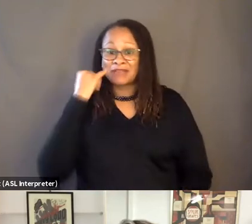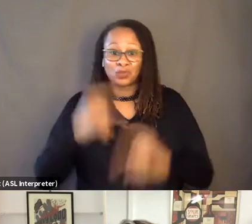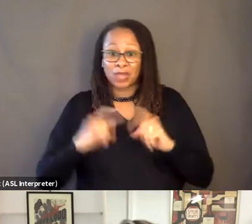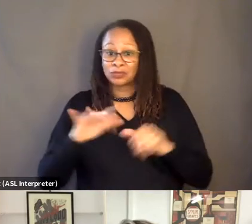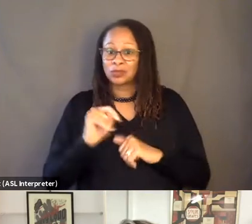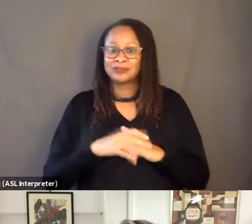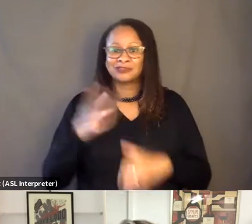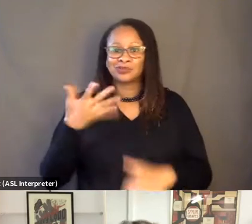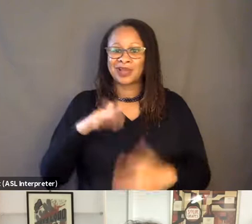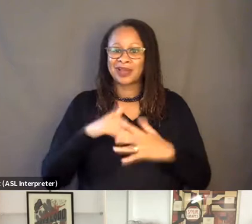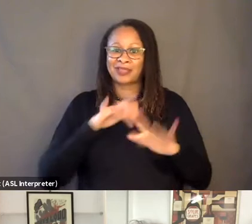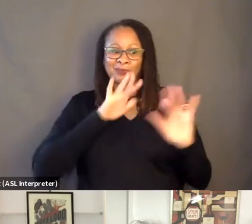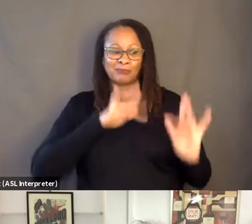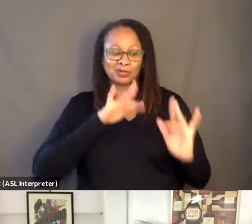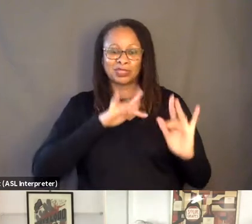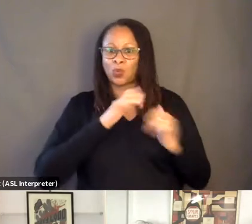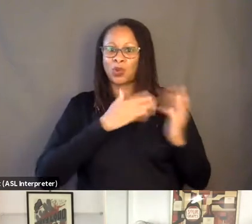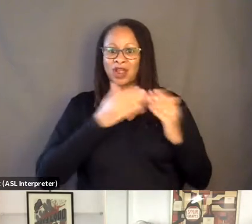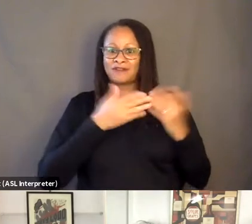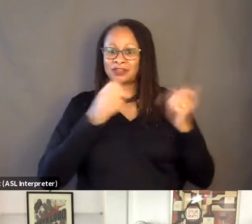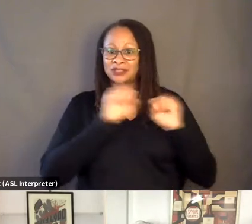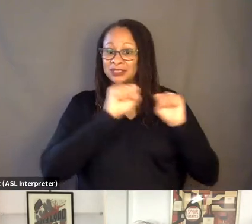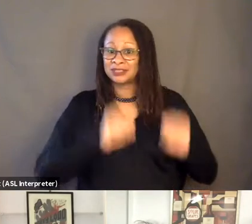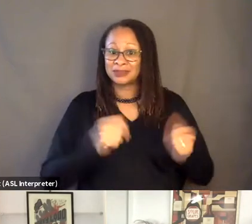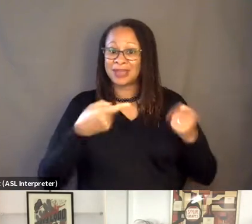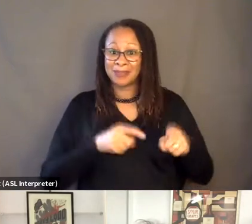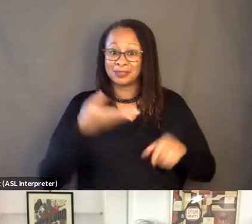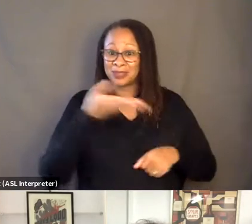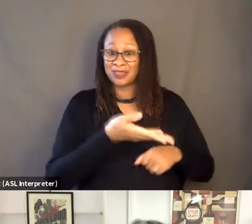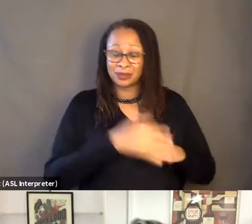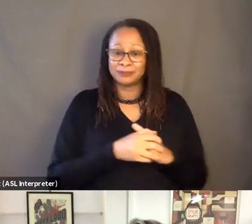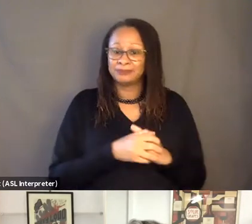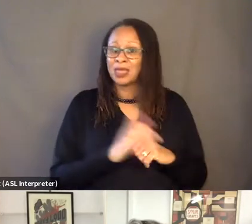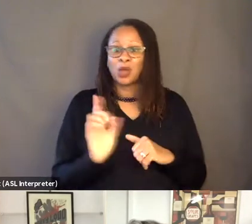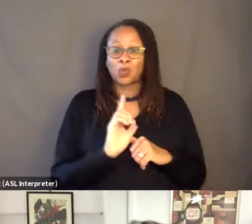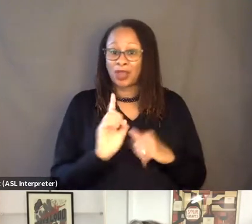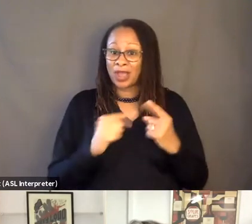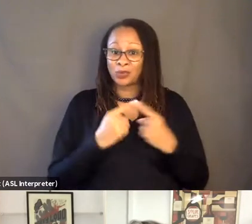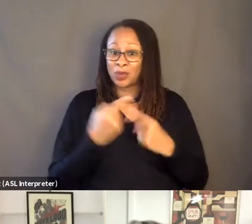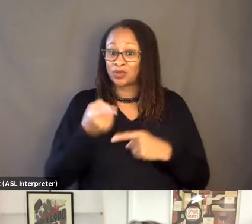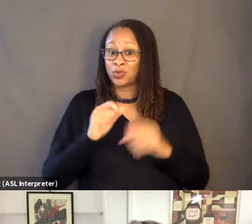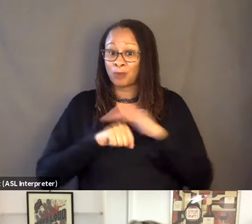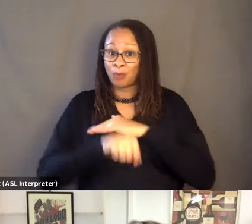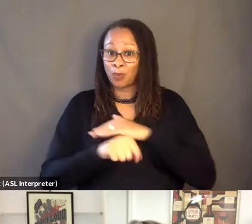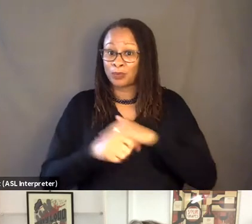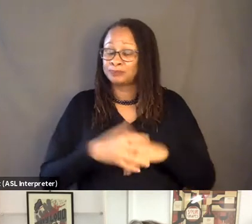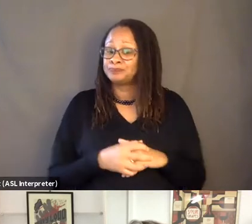kind of at the mercy of whatever system happens to be around where and when you are born.